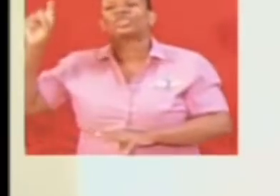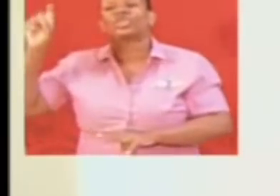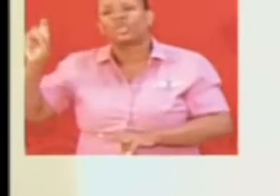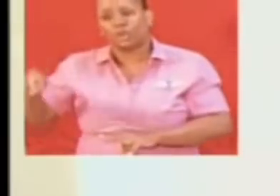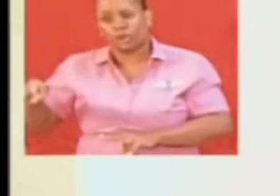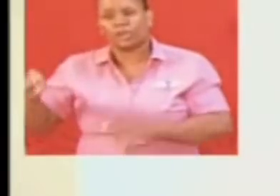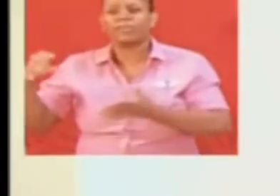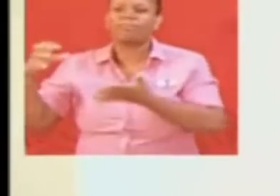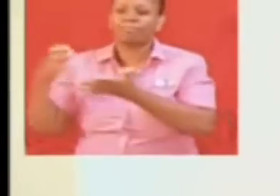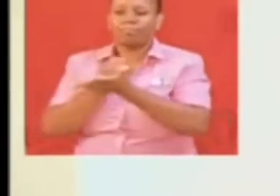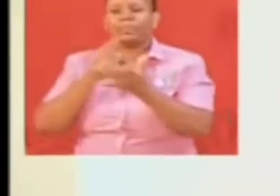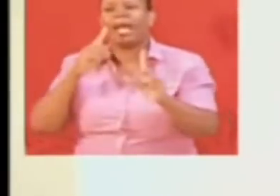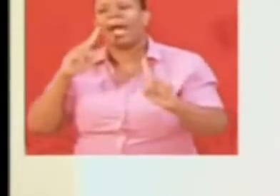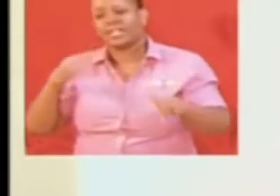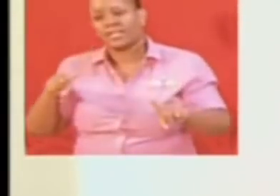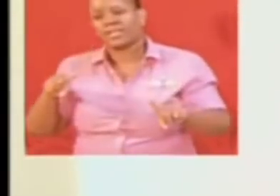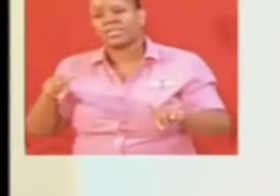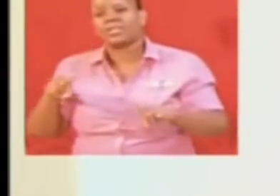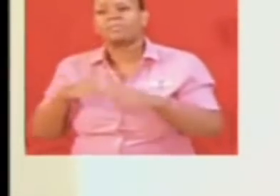not immediately.